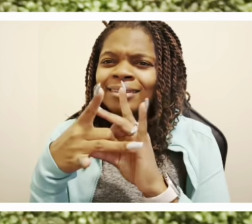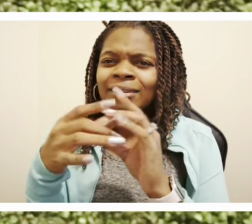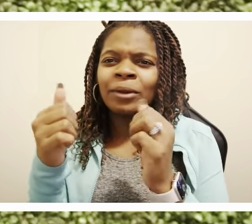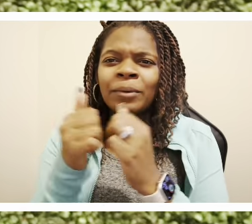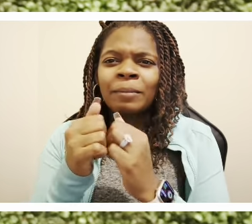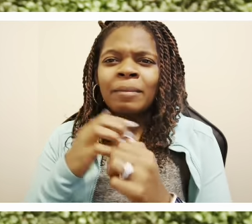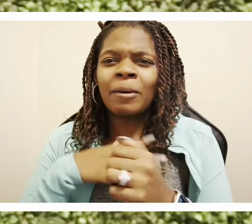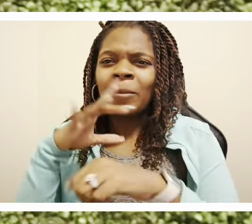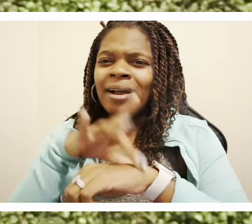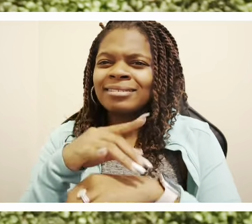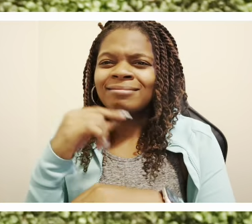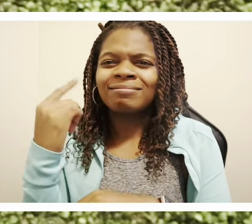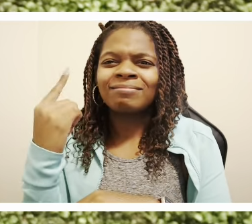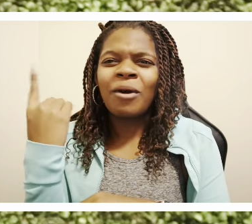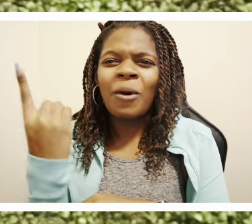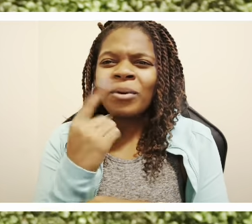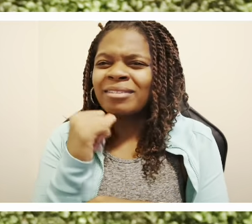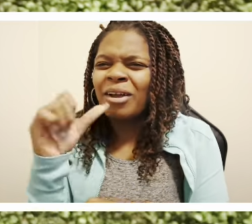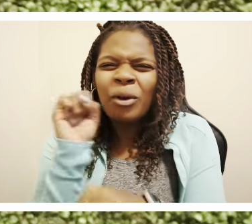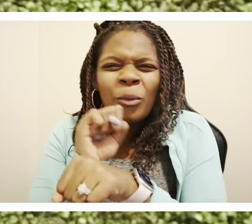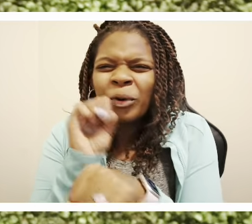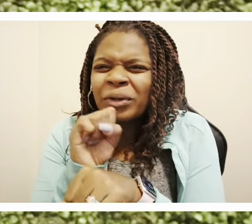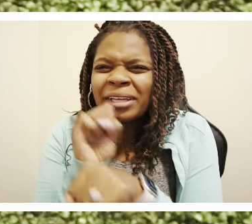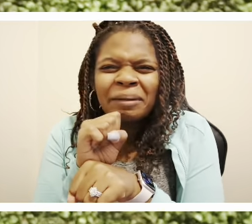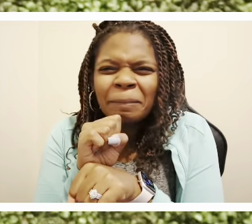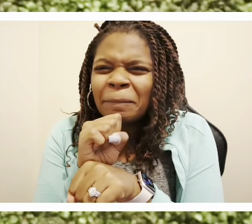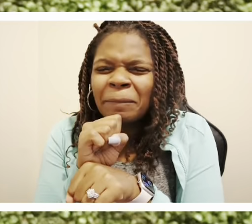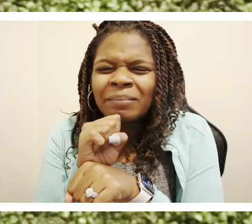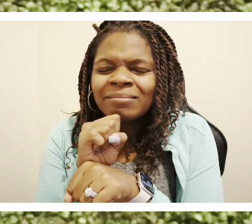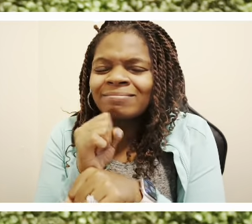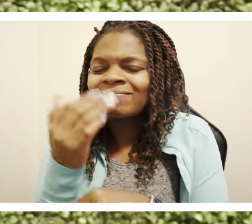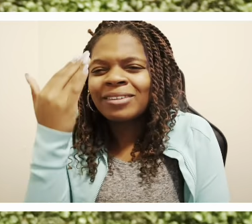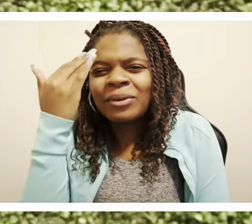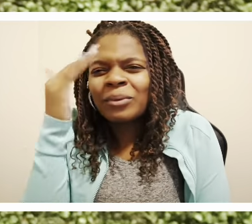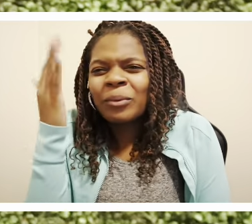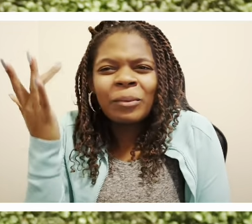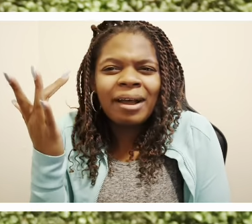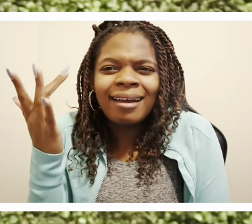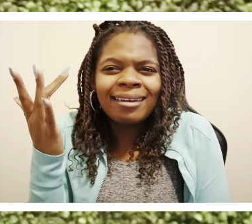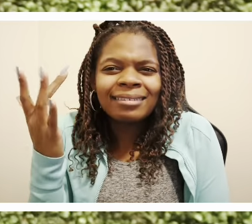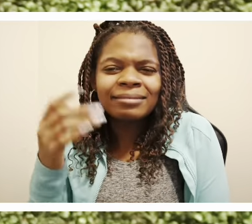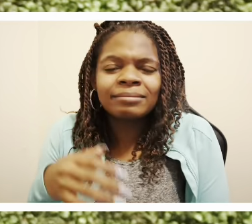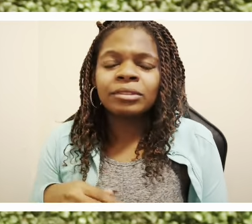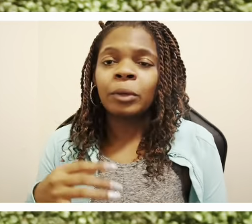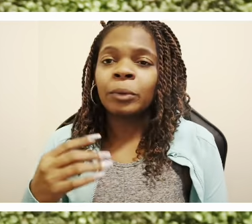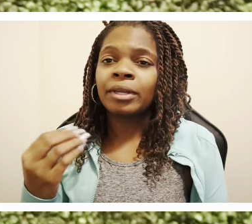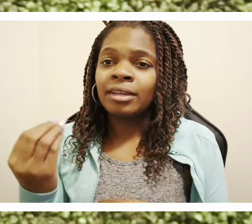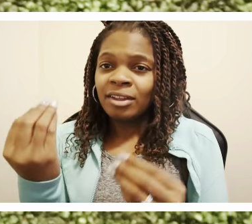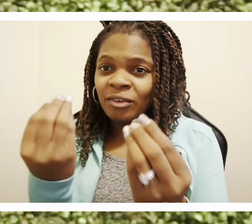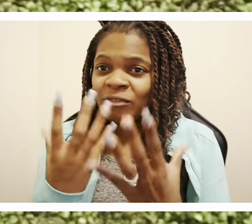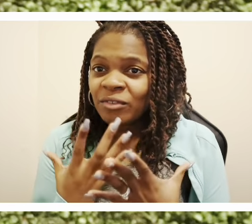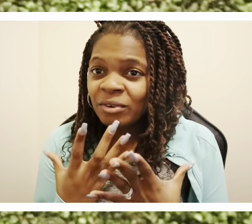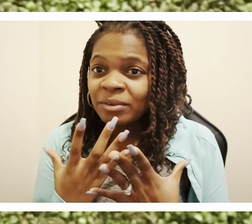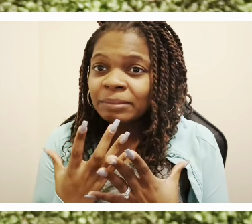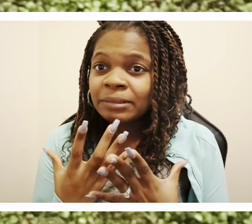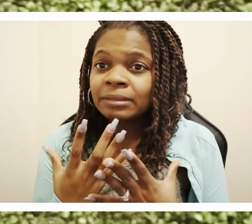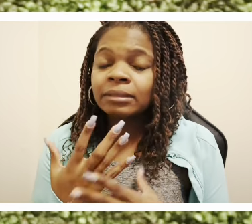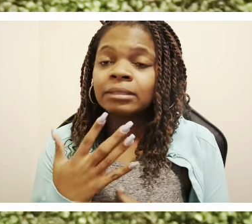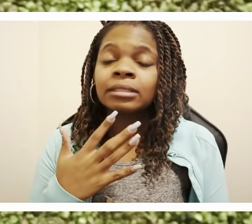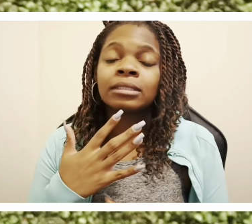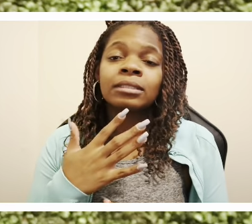constantly had to sync the app with my watch. And I'm like, why? So I